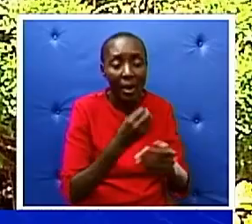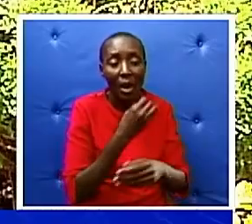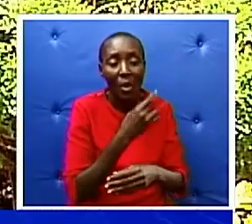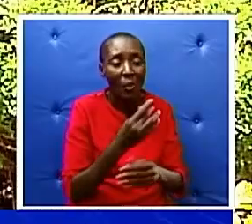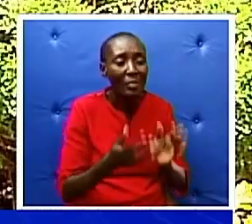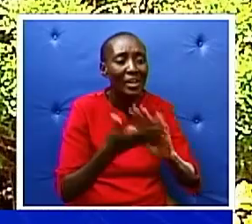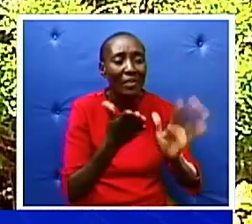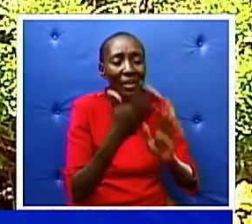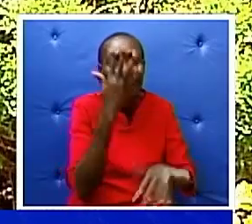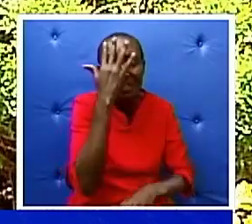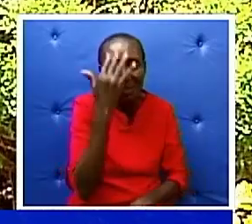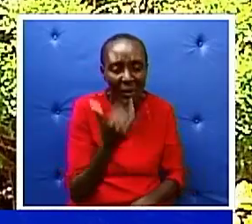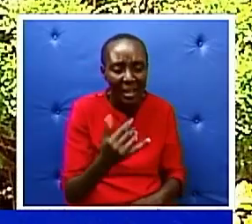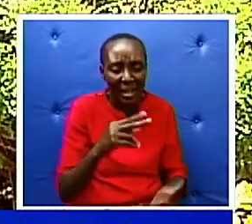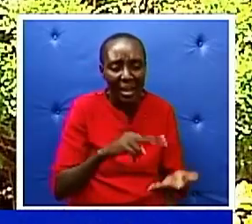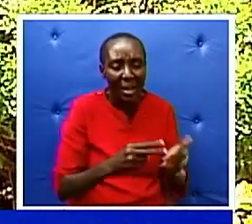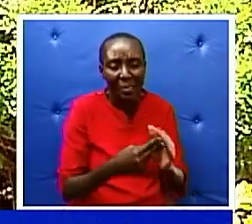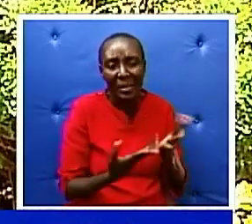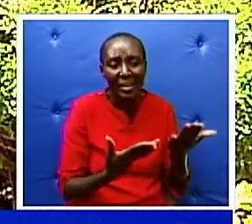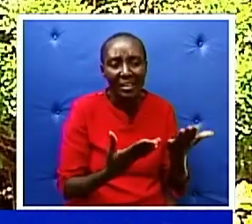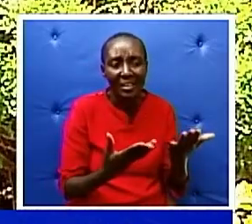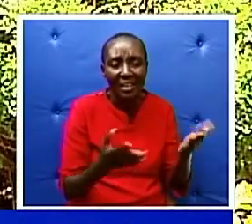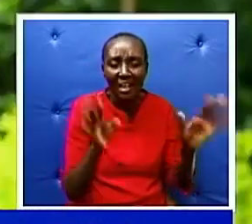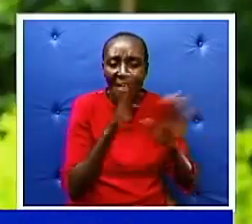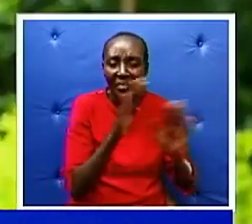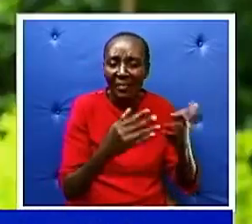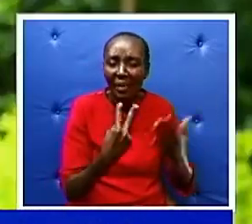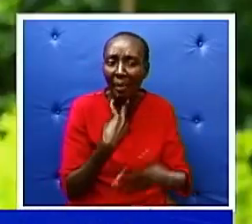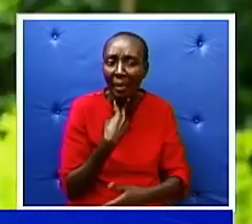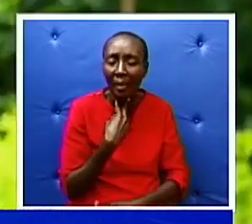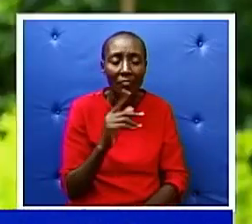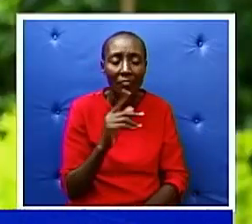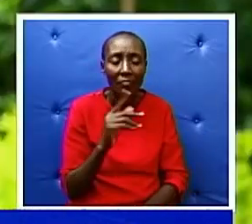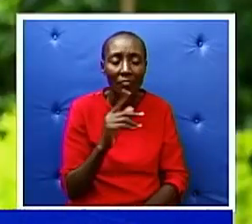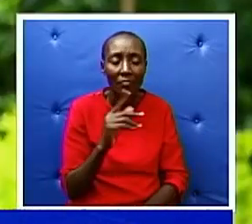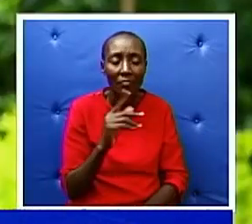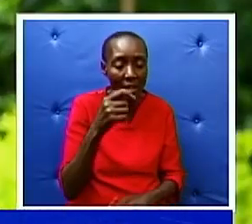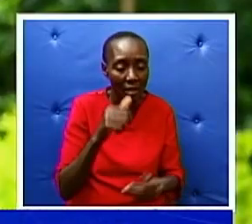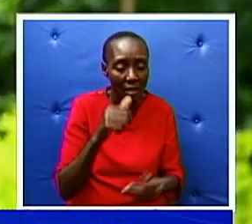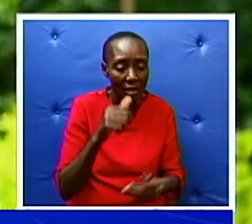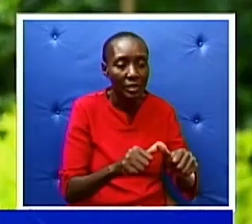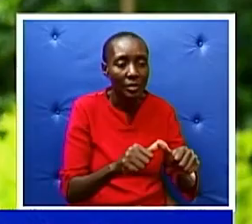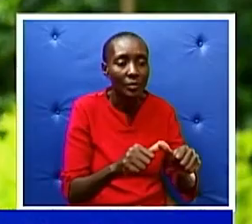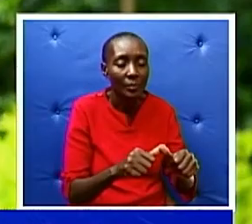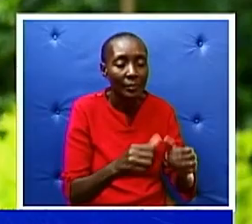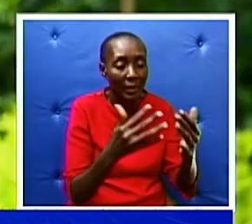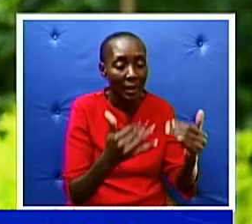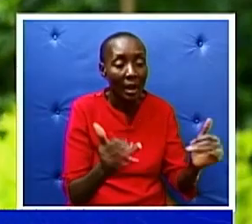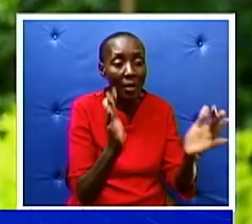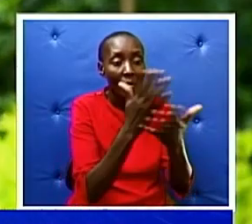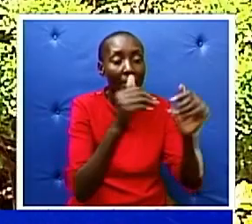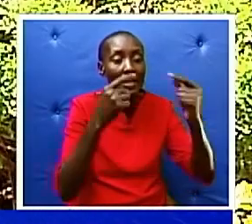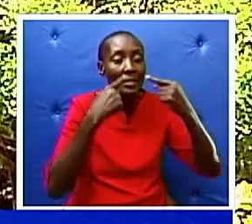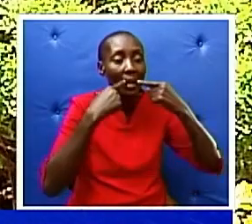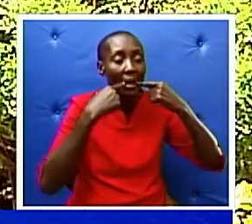not like it's the end of the world and what, Kenya will still remain. Now then, the president